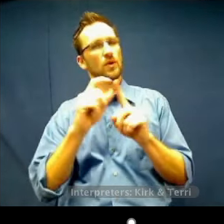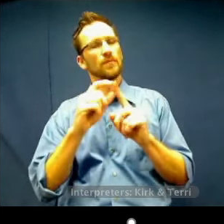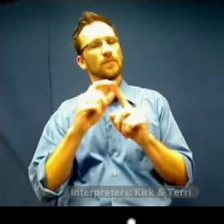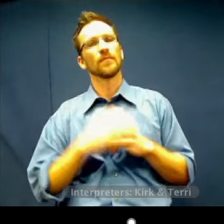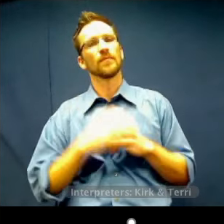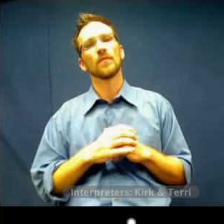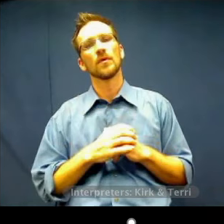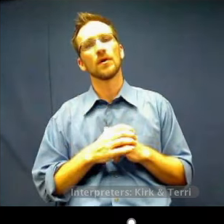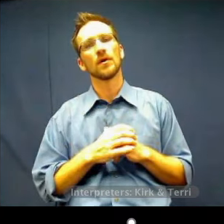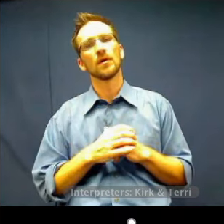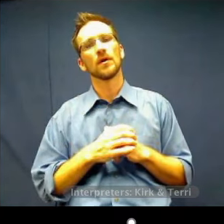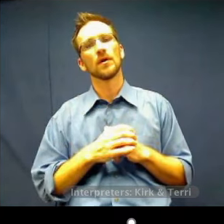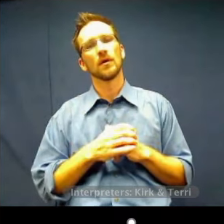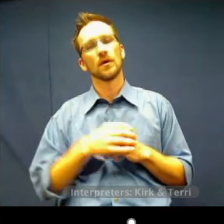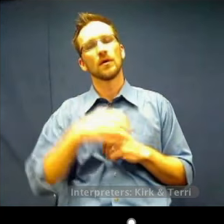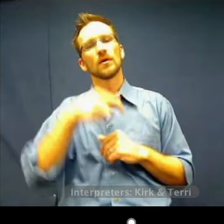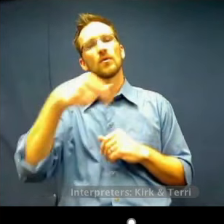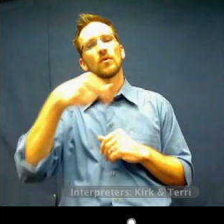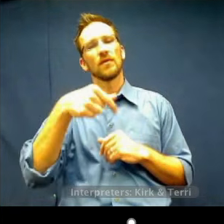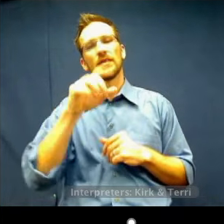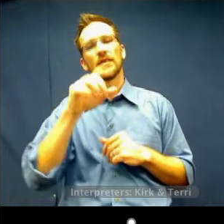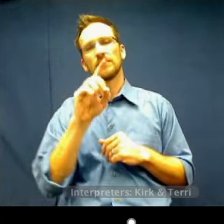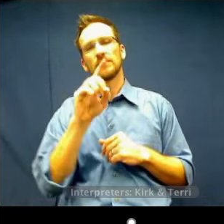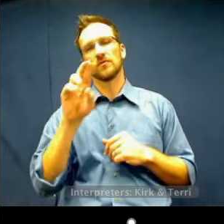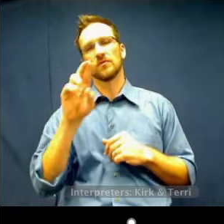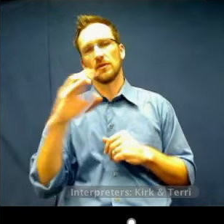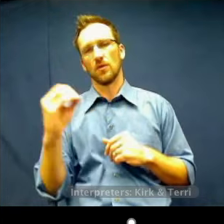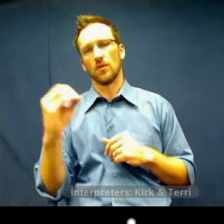Domestic Relations Order.